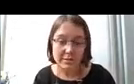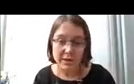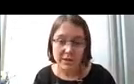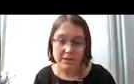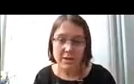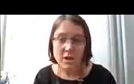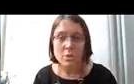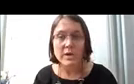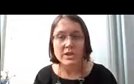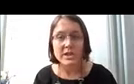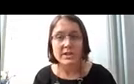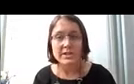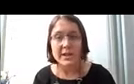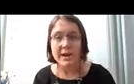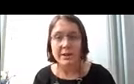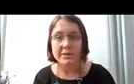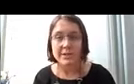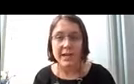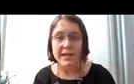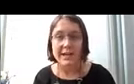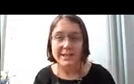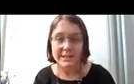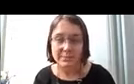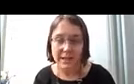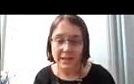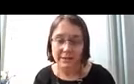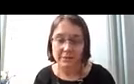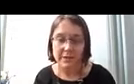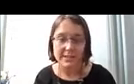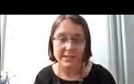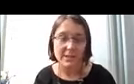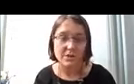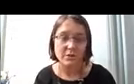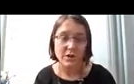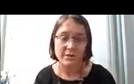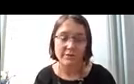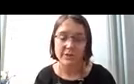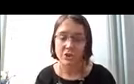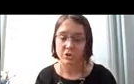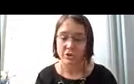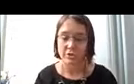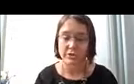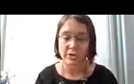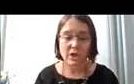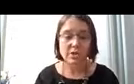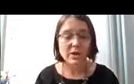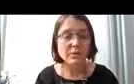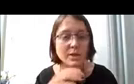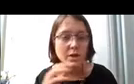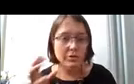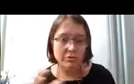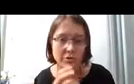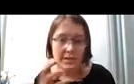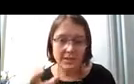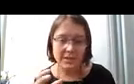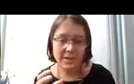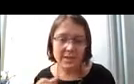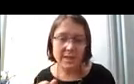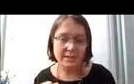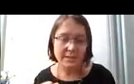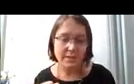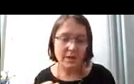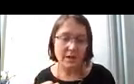one of our seminars, which is around a lesson plan for Key Stage 5 students. So as we go through